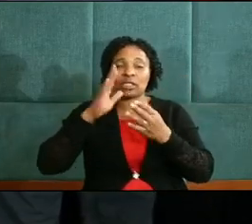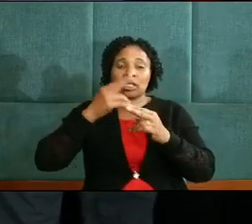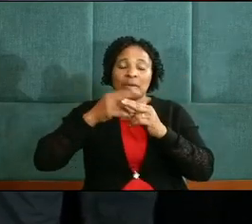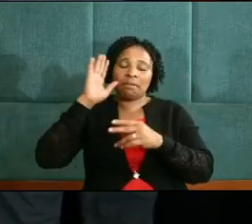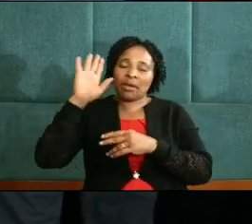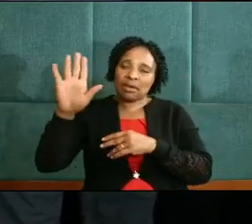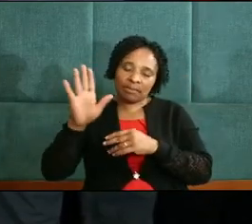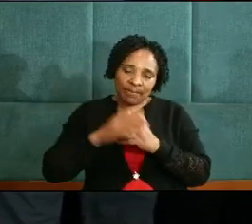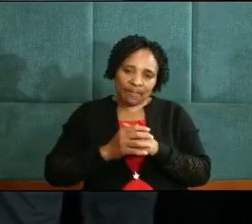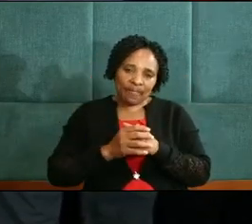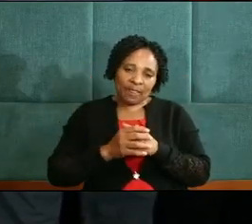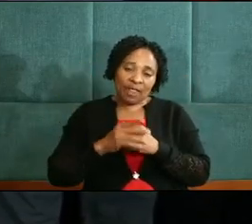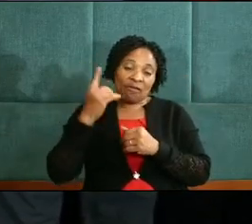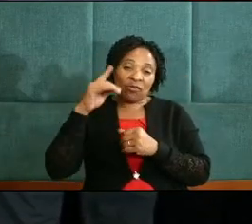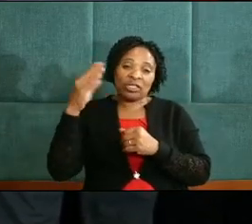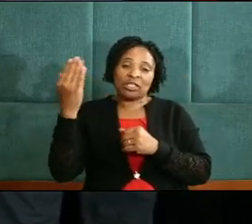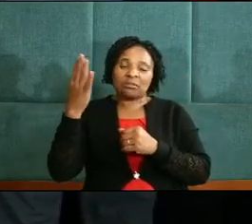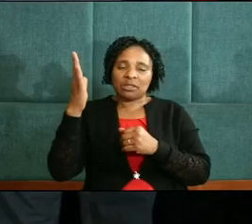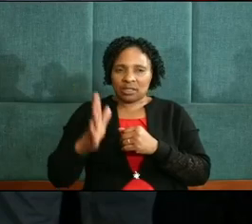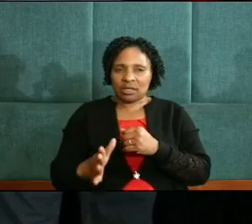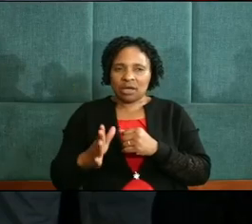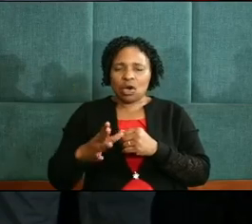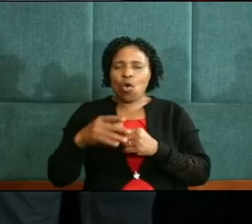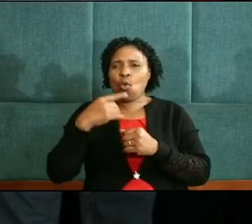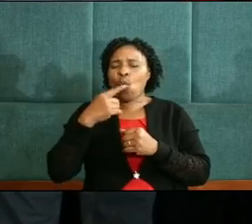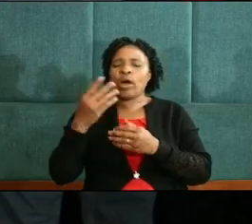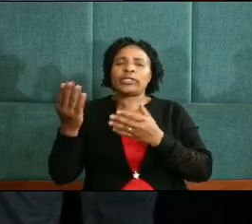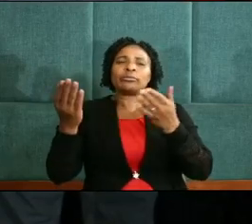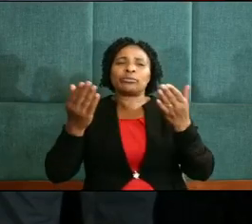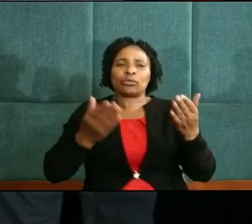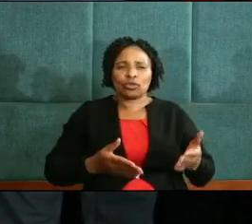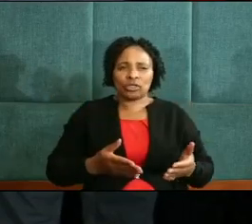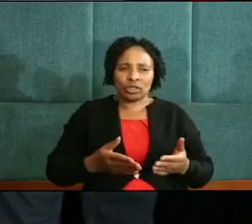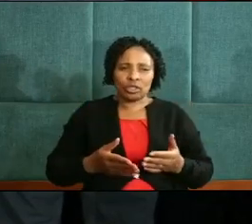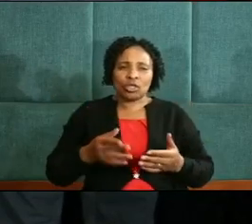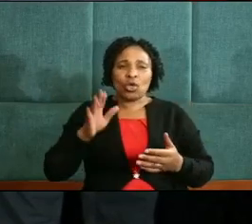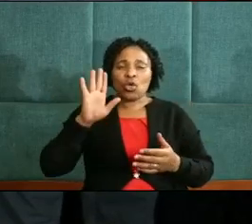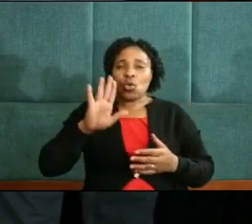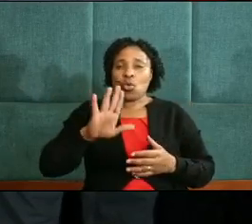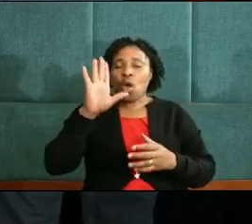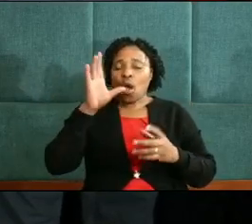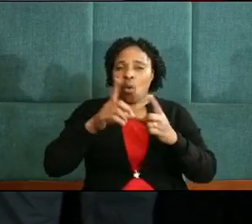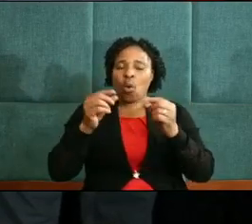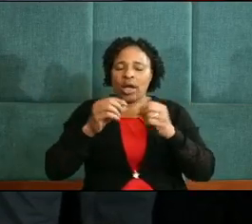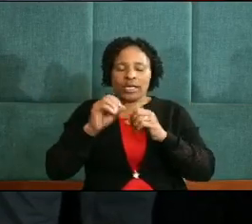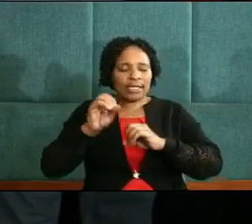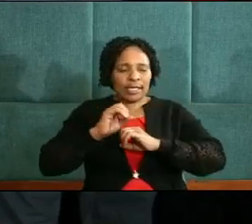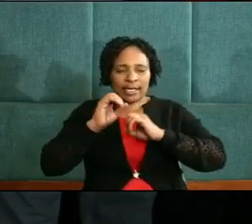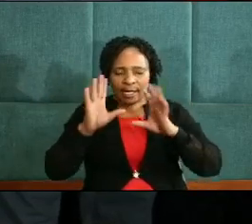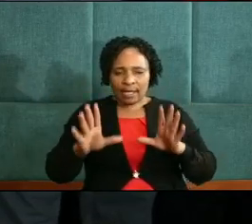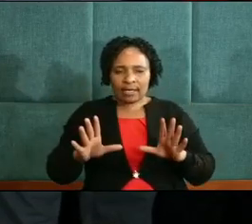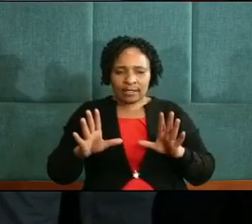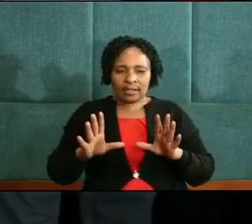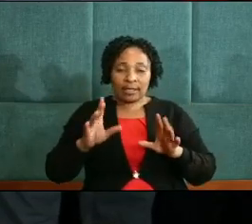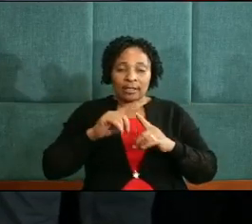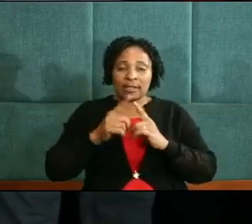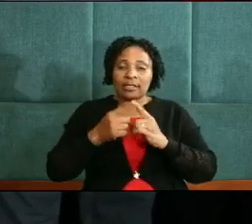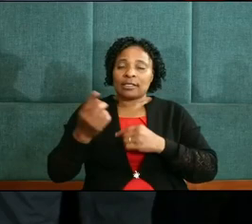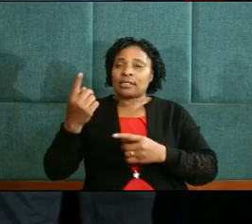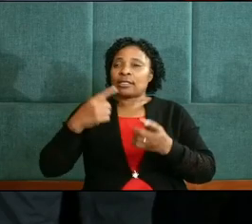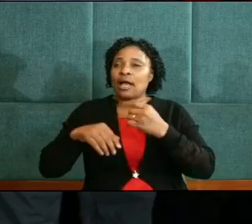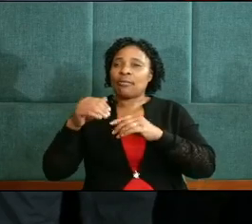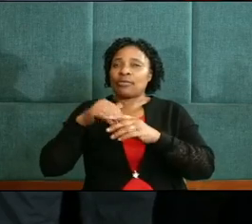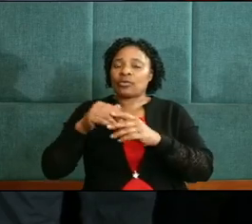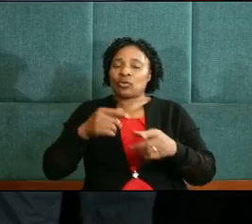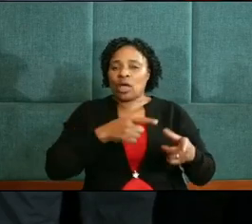name for the speaker who has brought your word very clearly, and it has come into